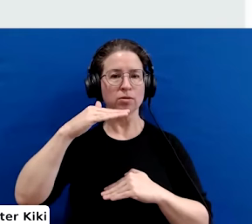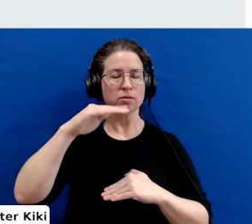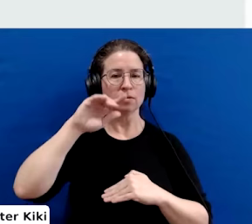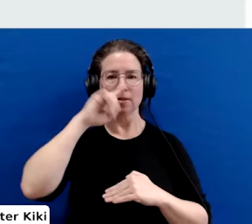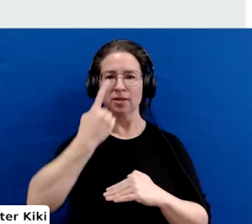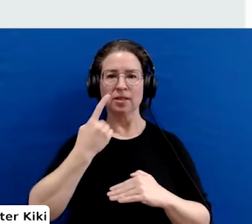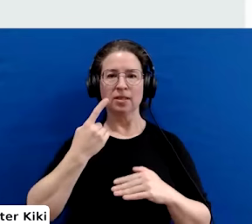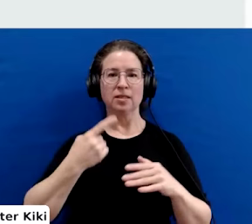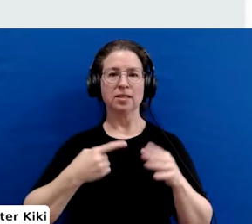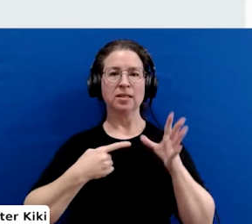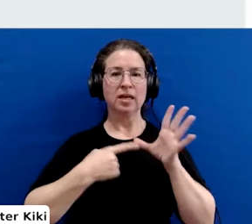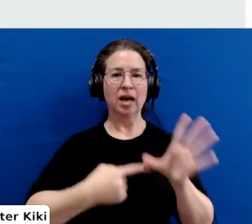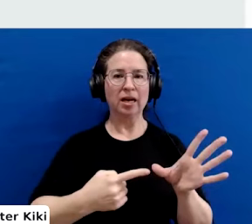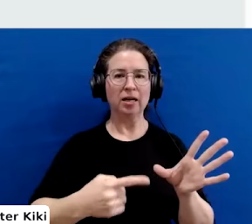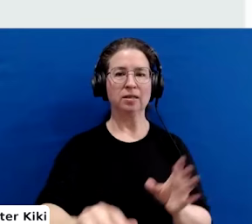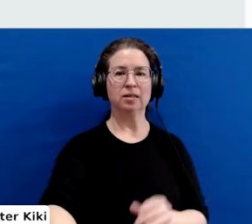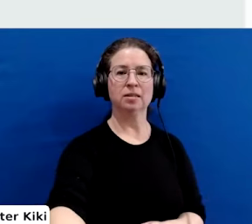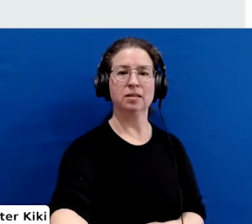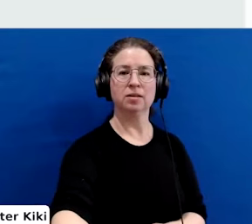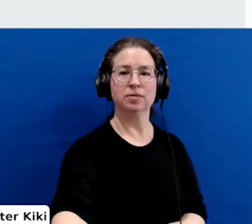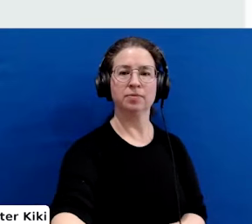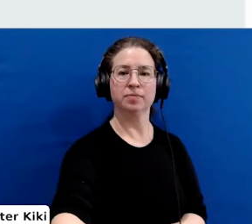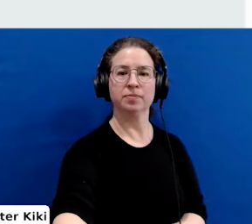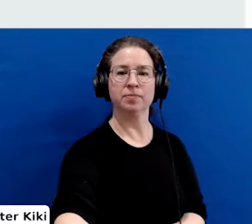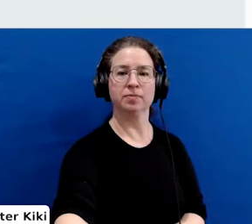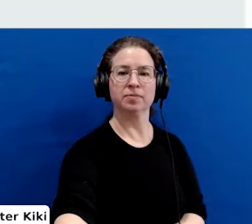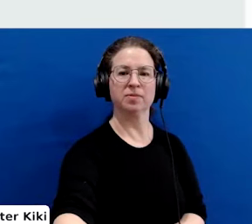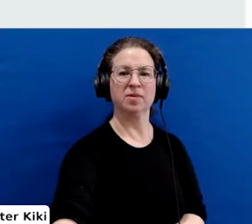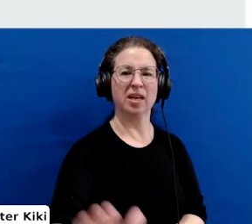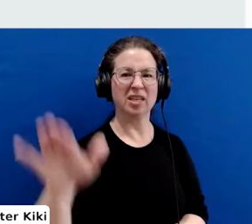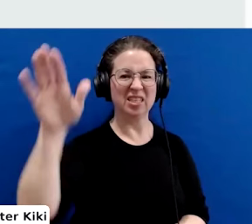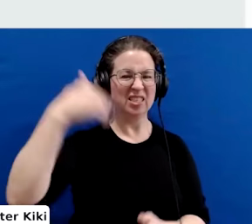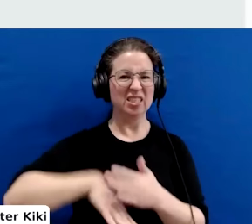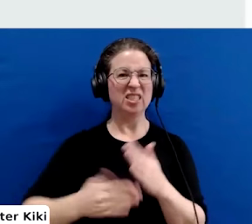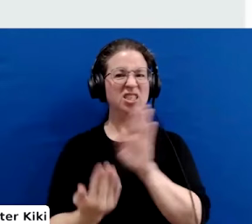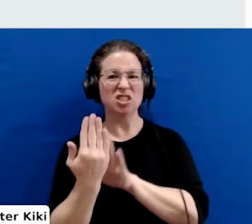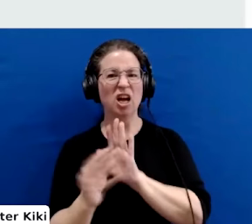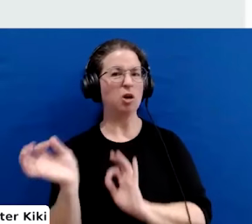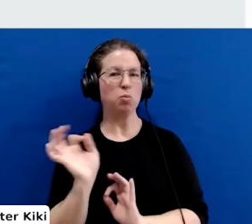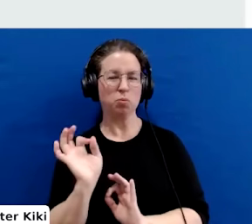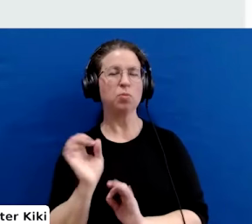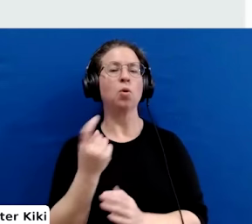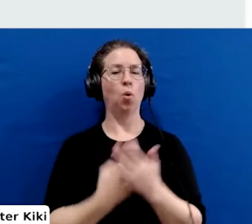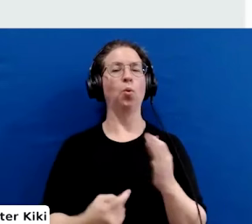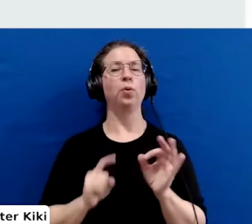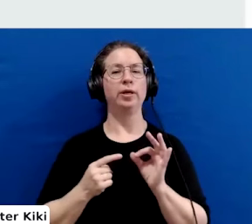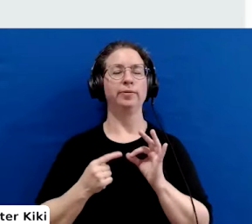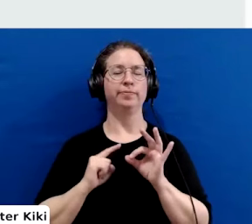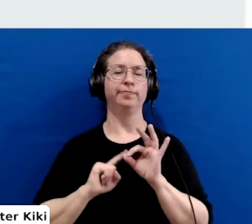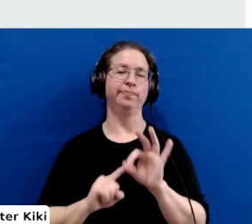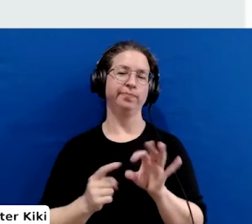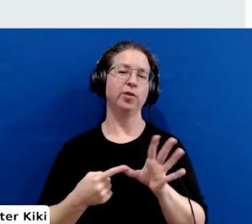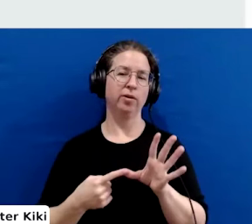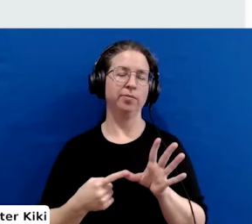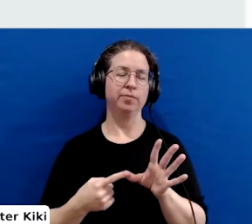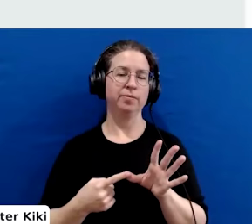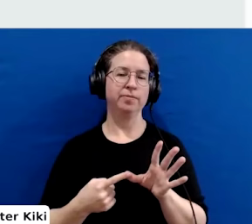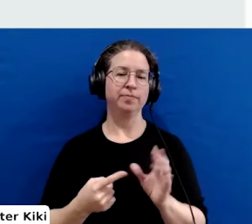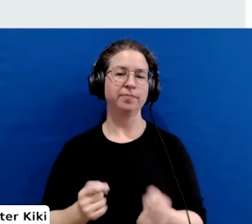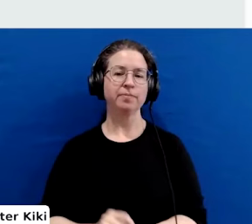any questions that come through in the chat, only in the Q&A function. And the chat can